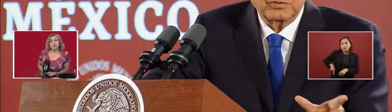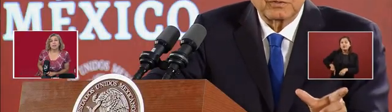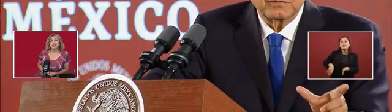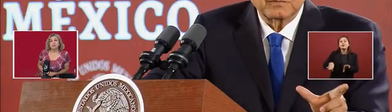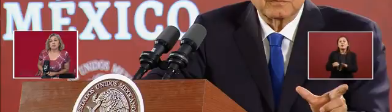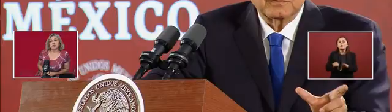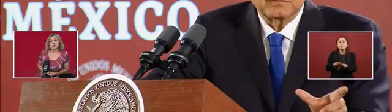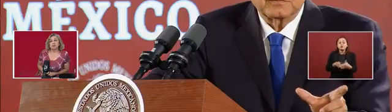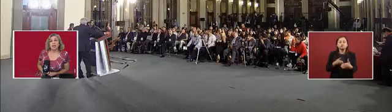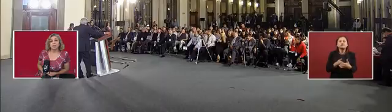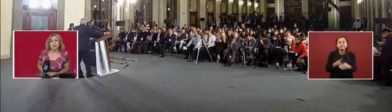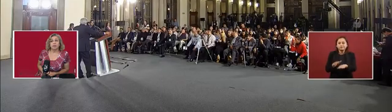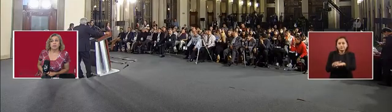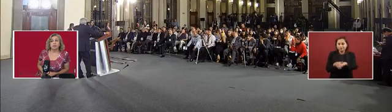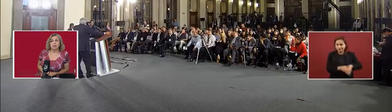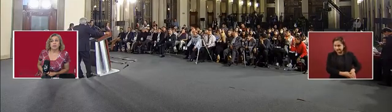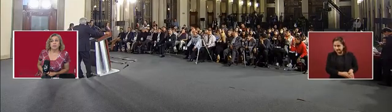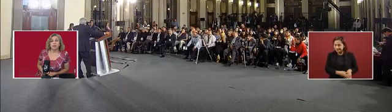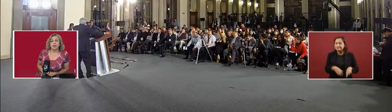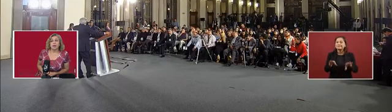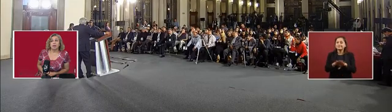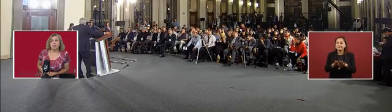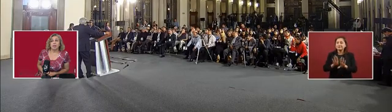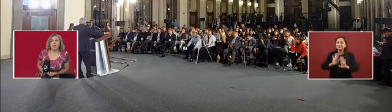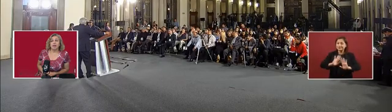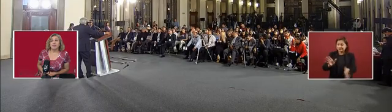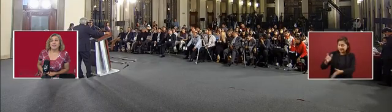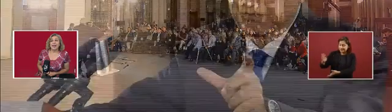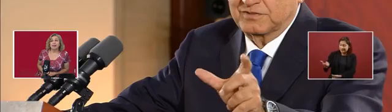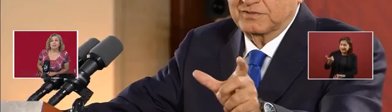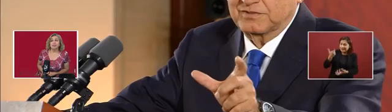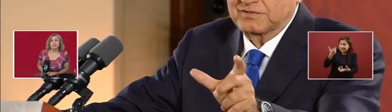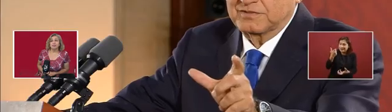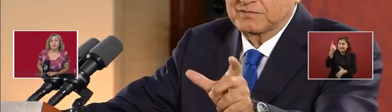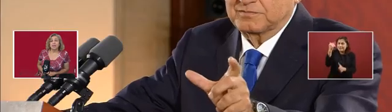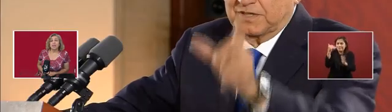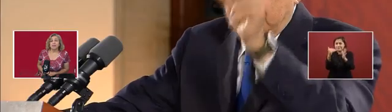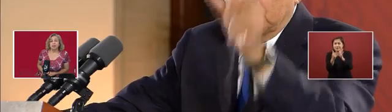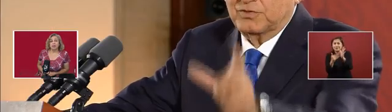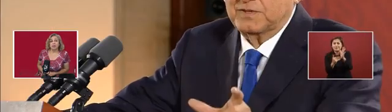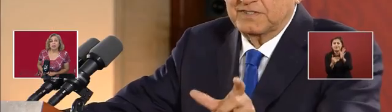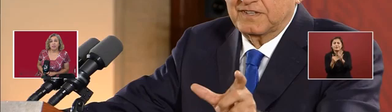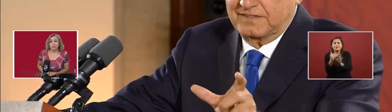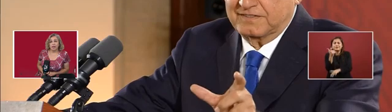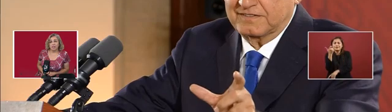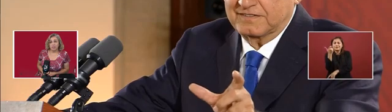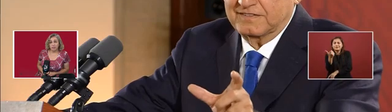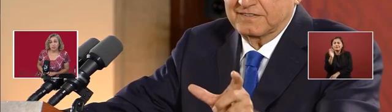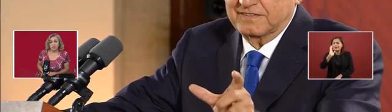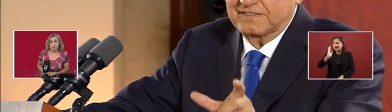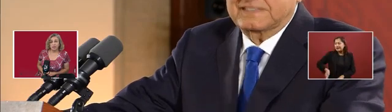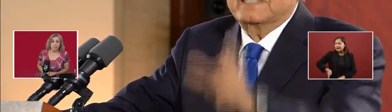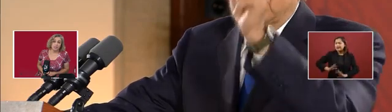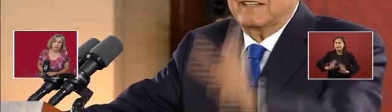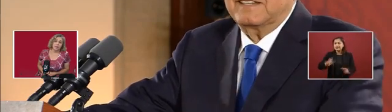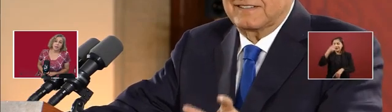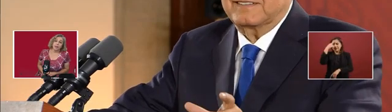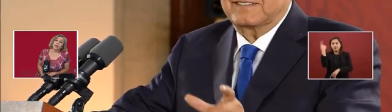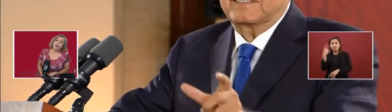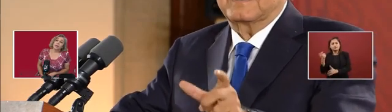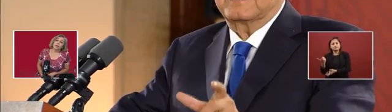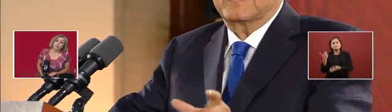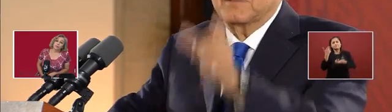of the government. Sí, nos han estado pidiendo. Yes, they have been asking us to Si participate, se formaliza sería mejor. but